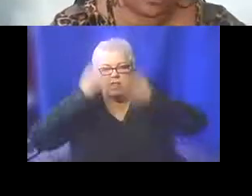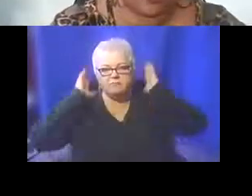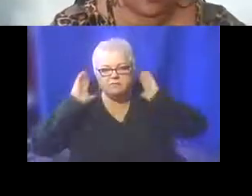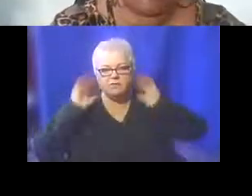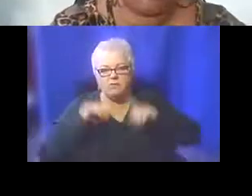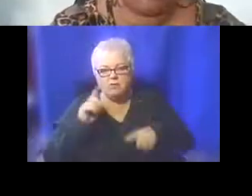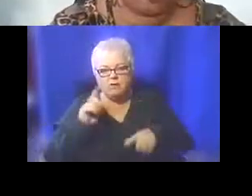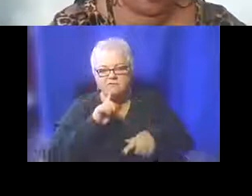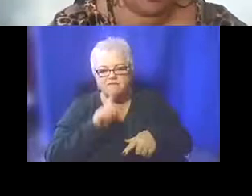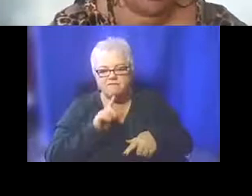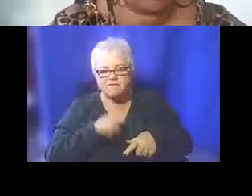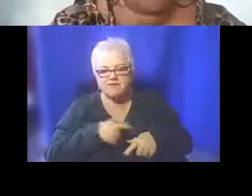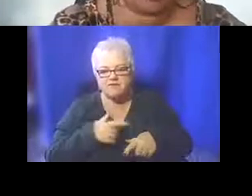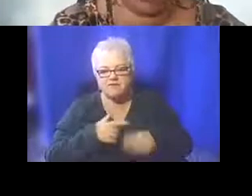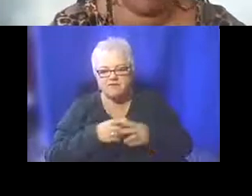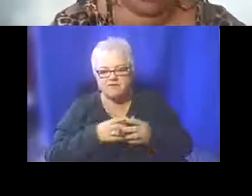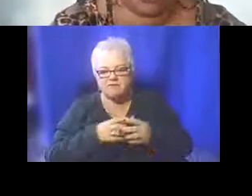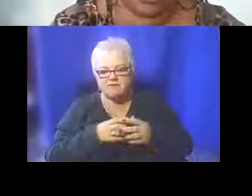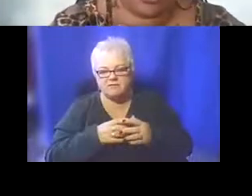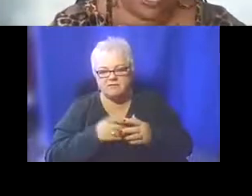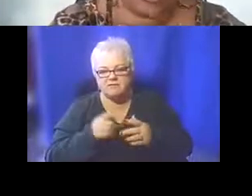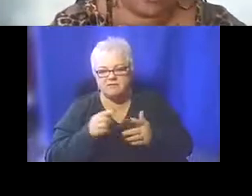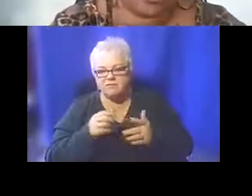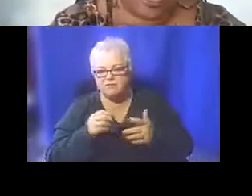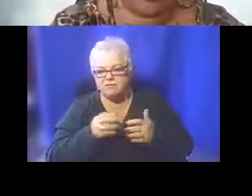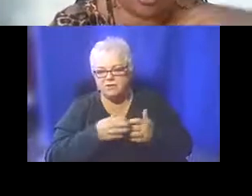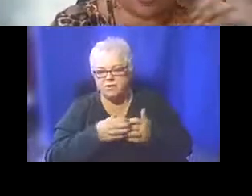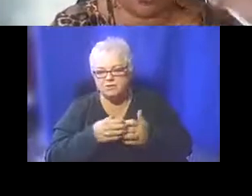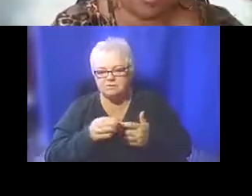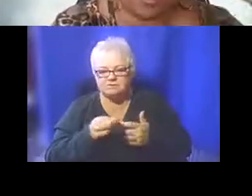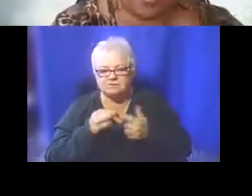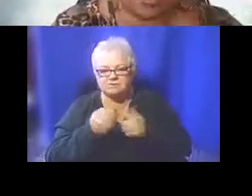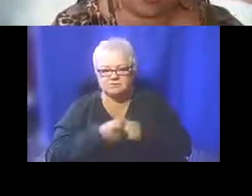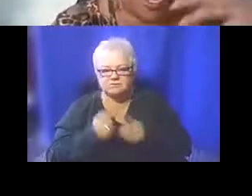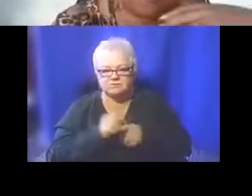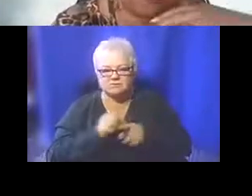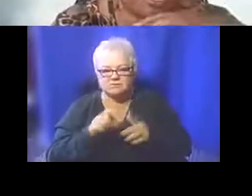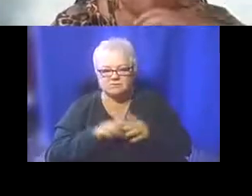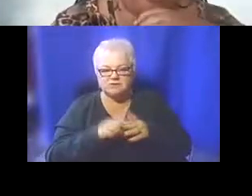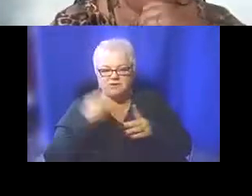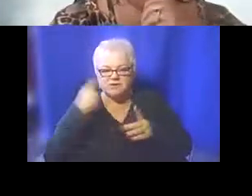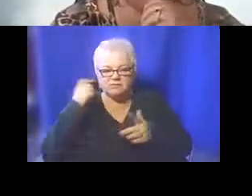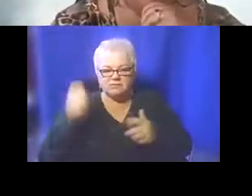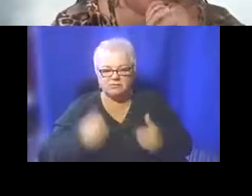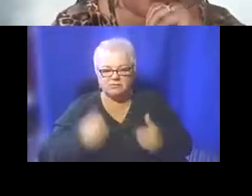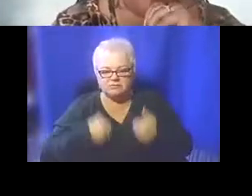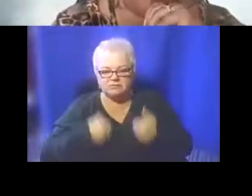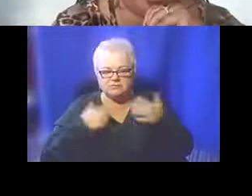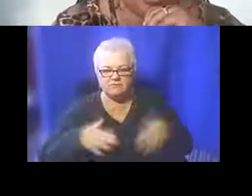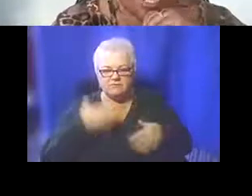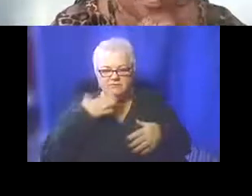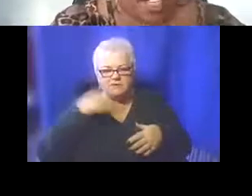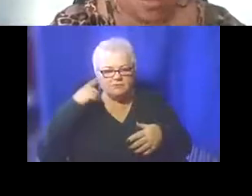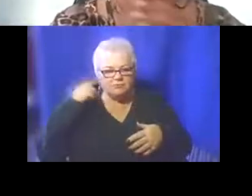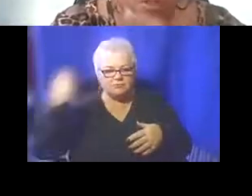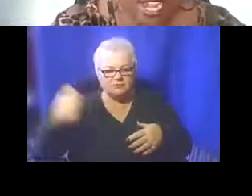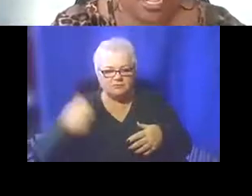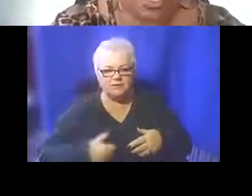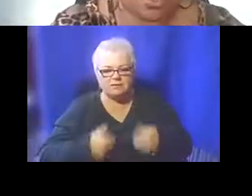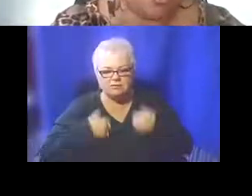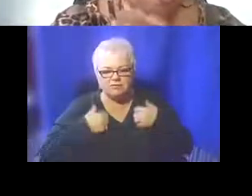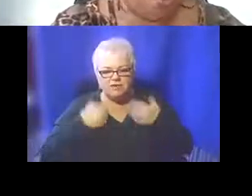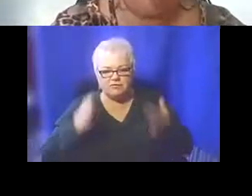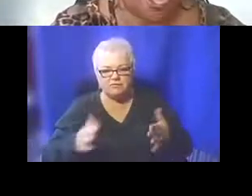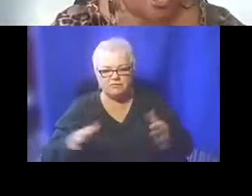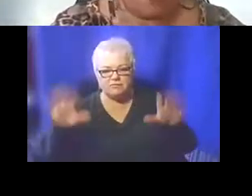really too close to certain cases. I would start dreaming about survivors or having nightmares about survivors. And that's when I really